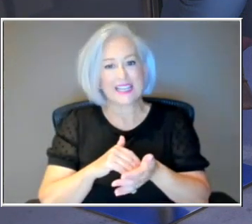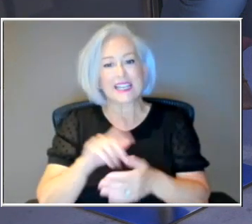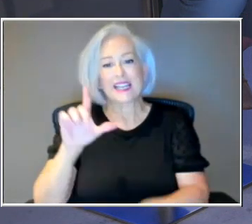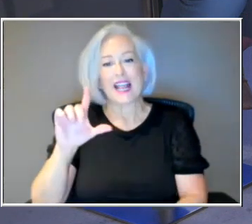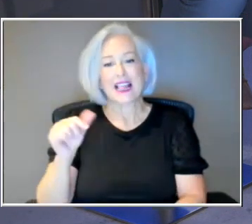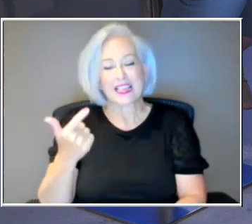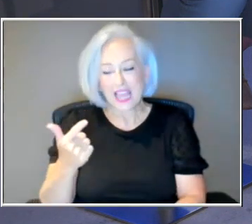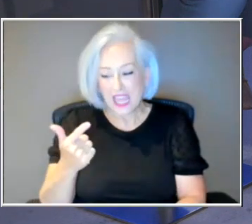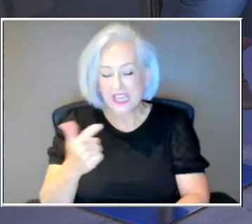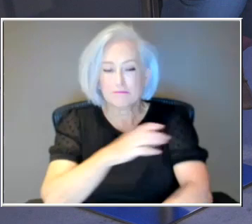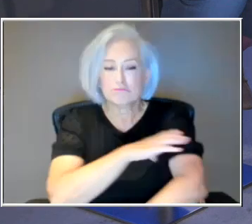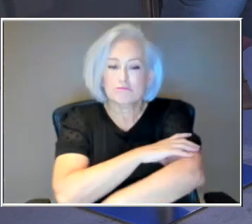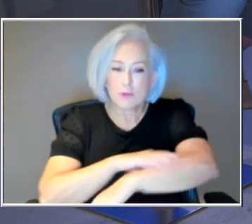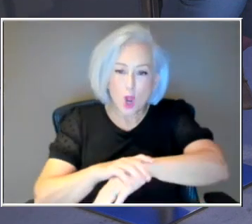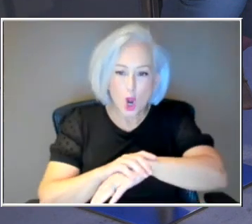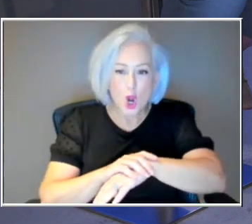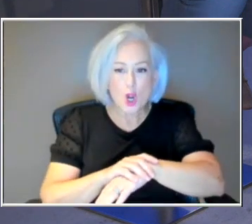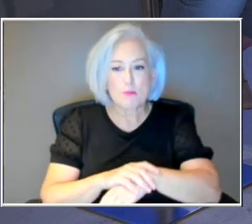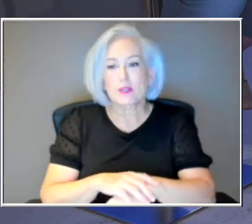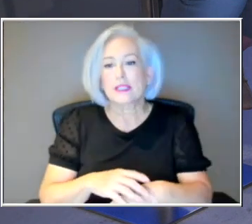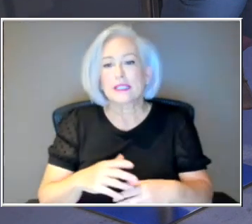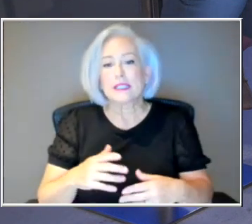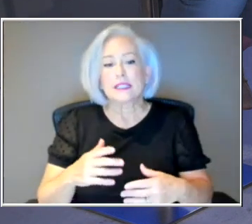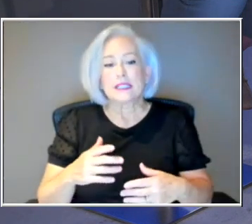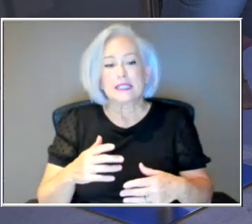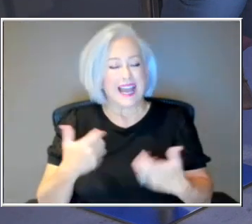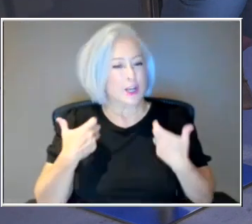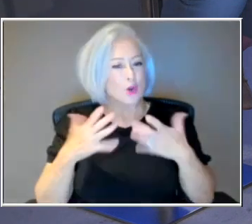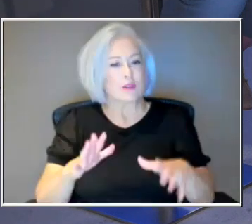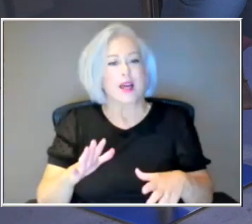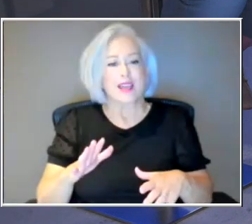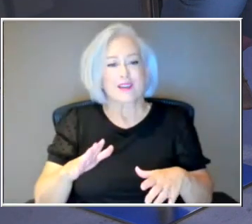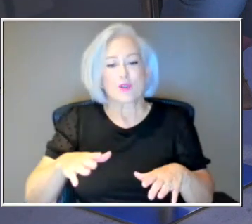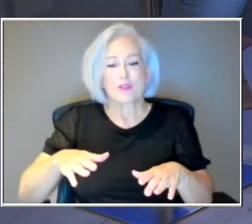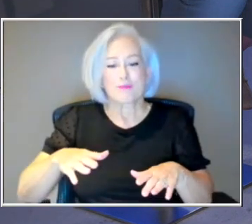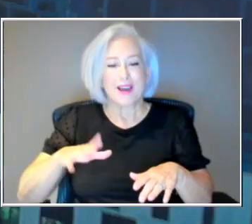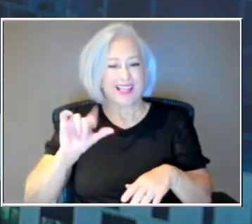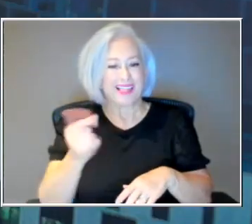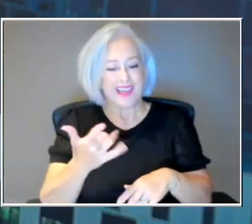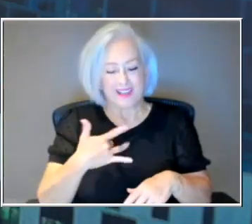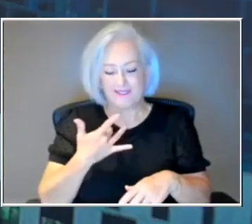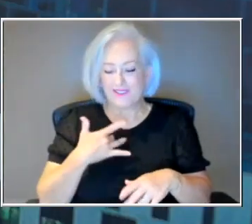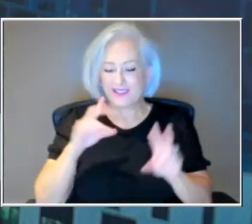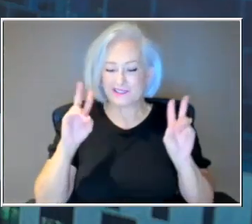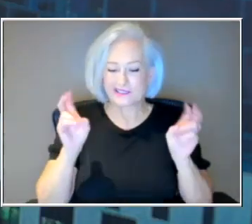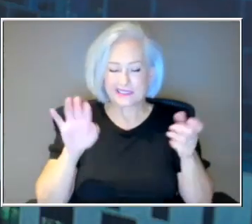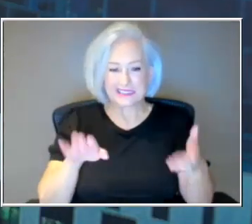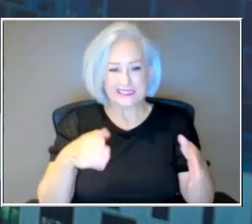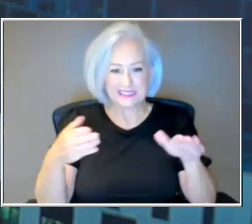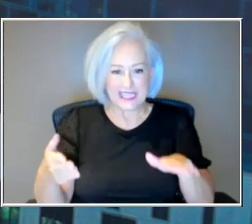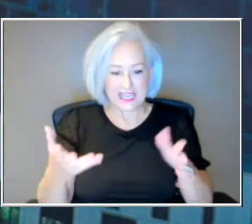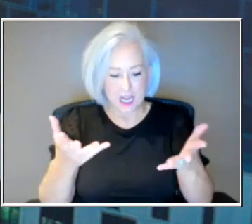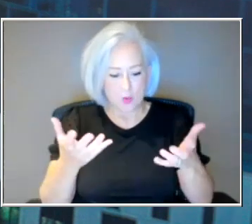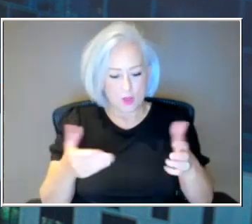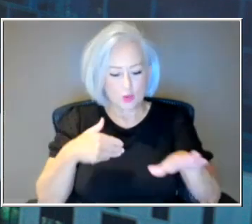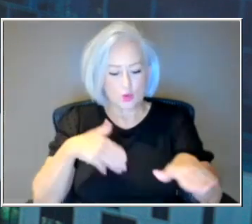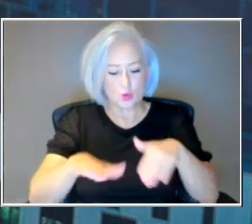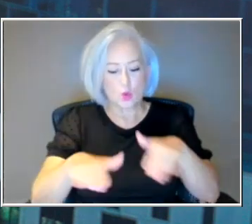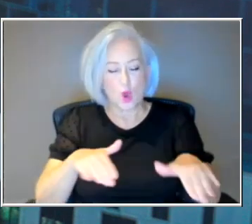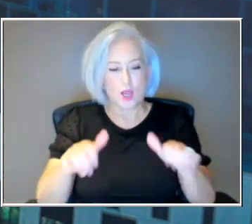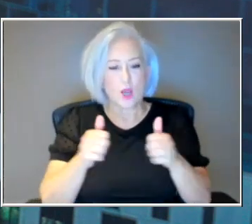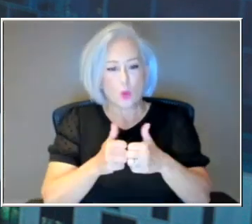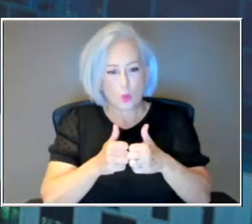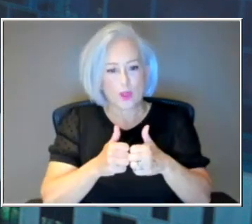I would like to walk with a purpose again. Yeah, so I will say when it comes to